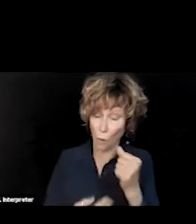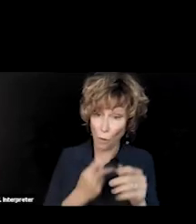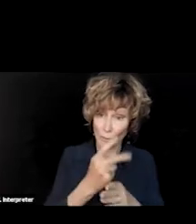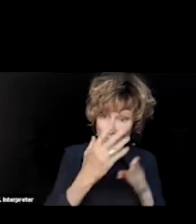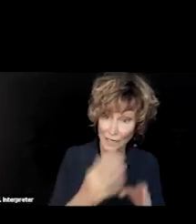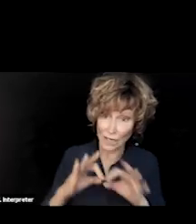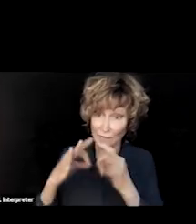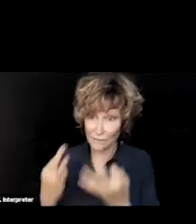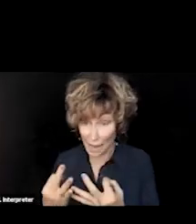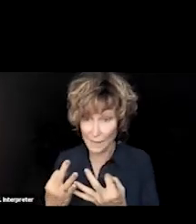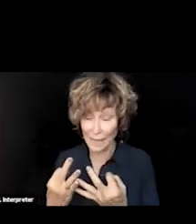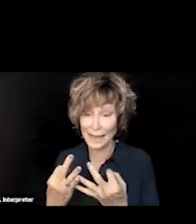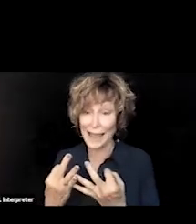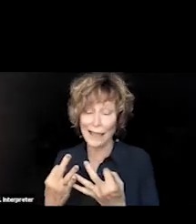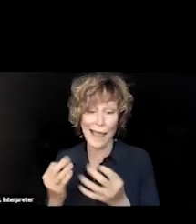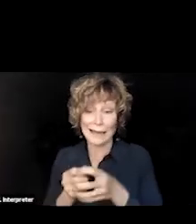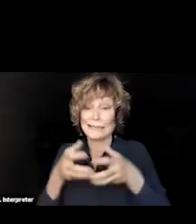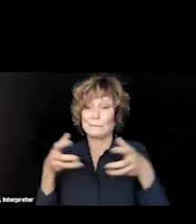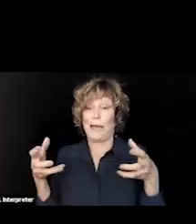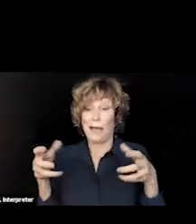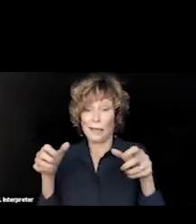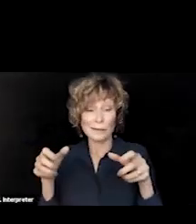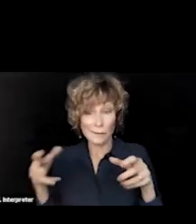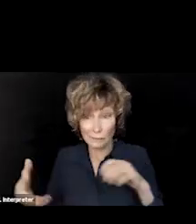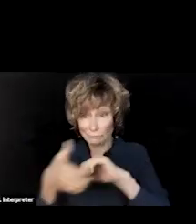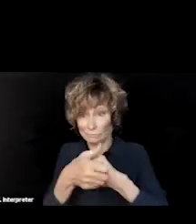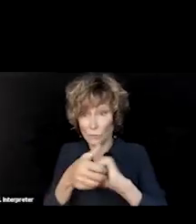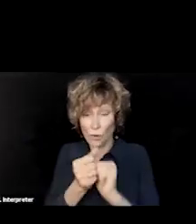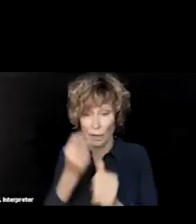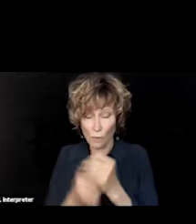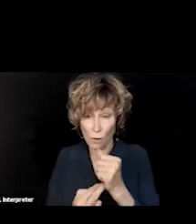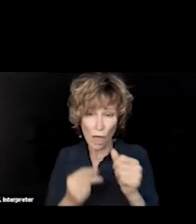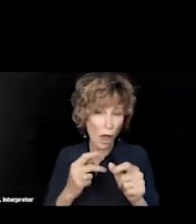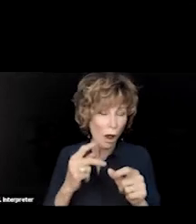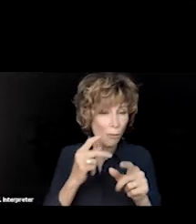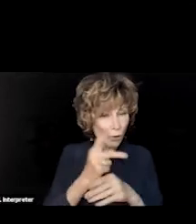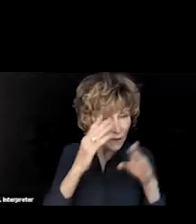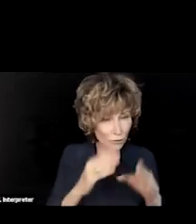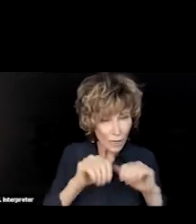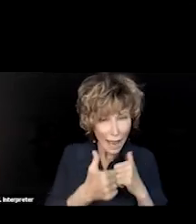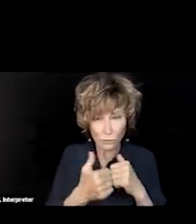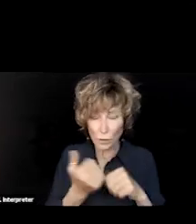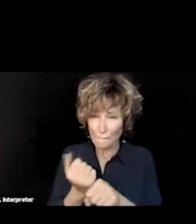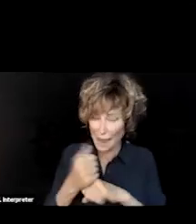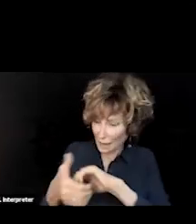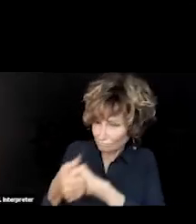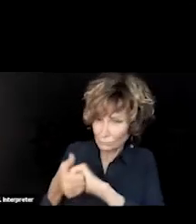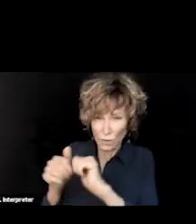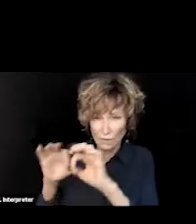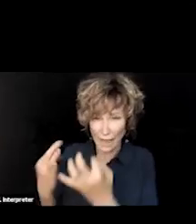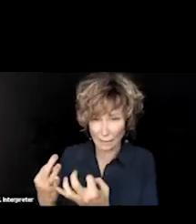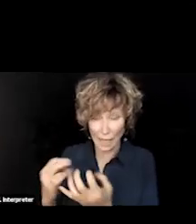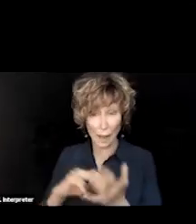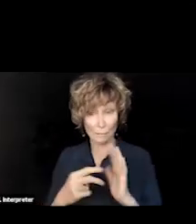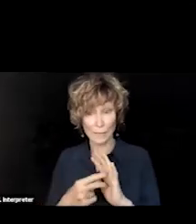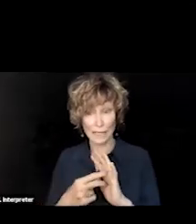and families. My 10 tips focus on what professionals can do to build alliances with families. That doesn't mean I